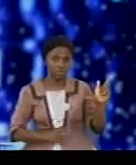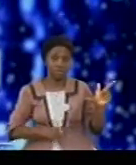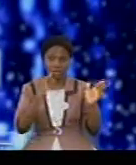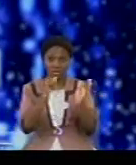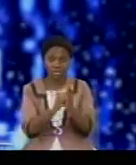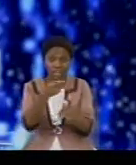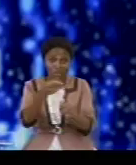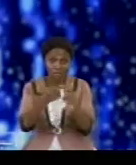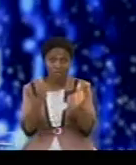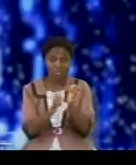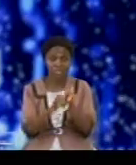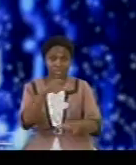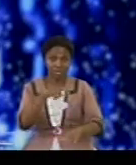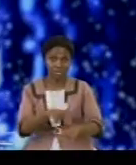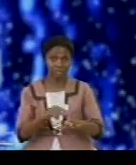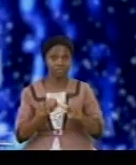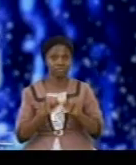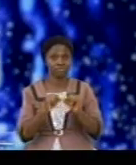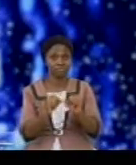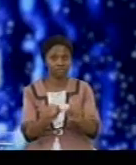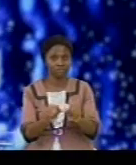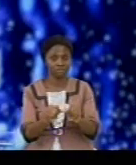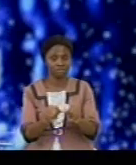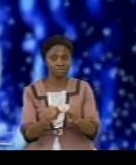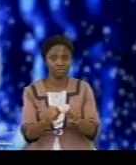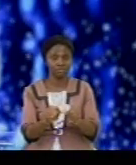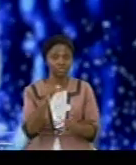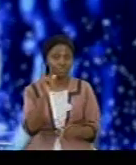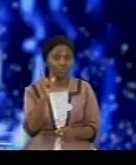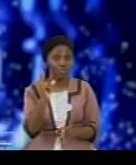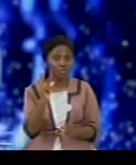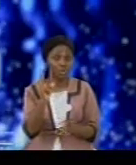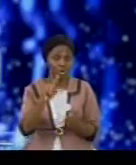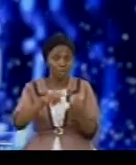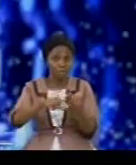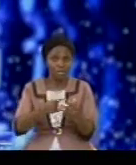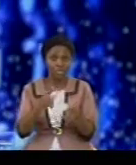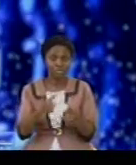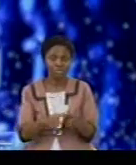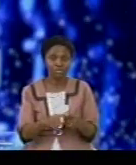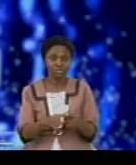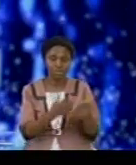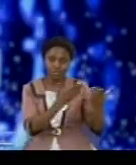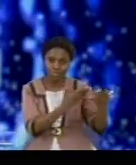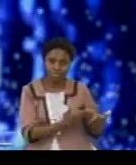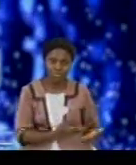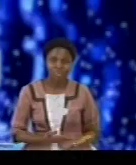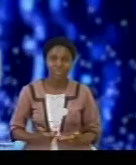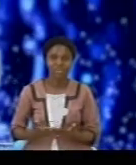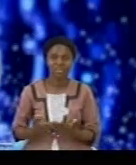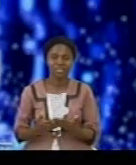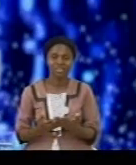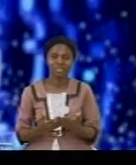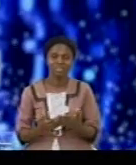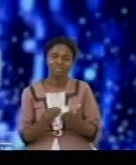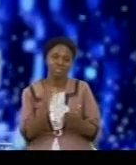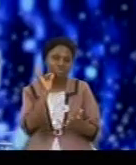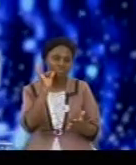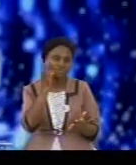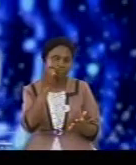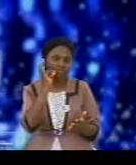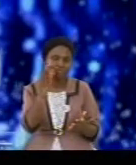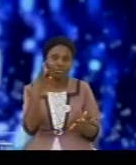onward, one begins to bring forth the fruit of repentance.